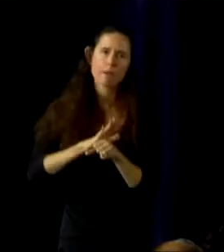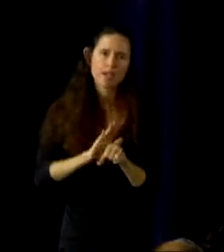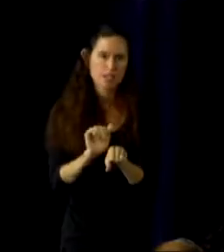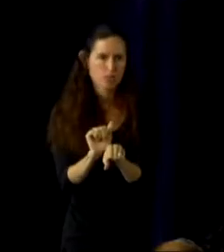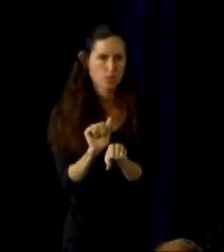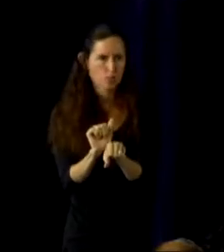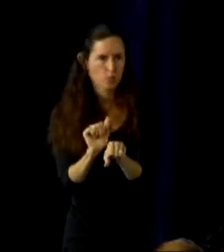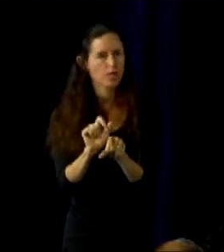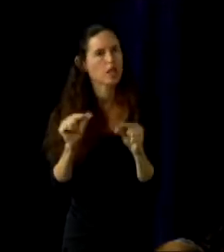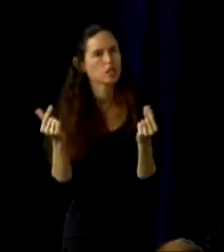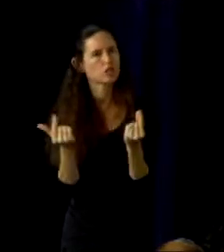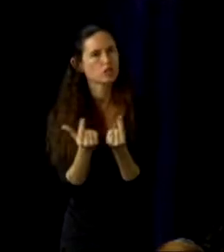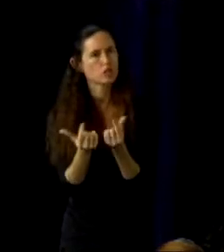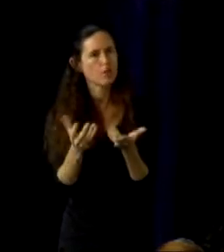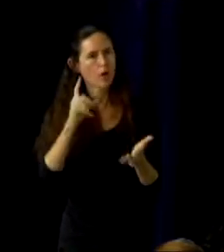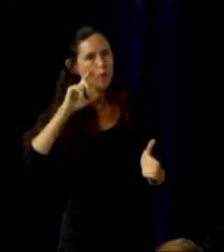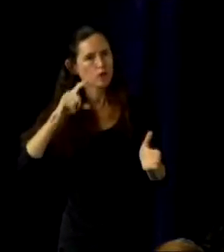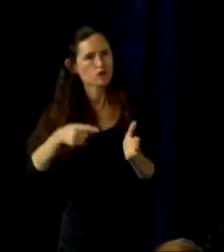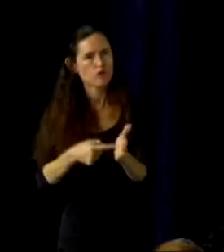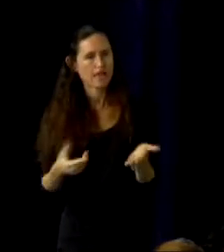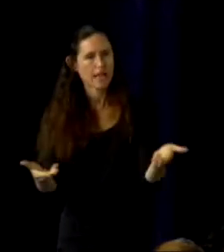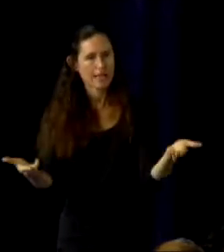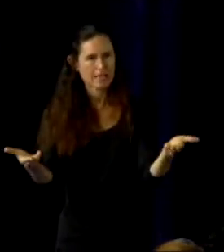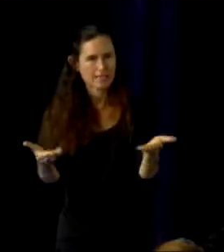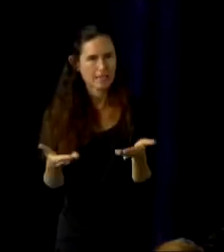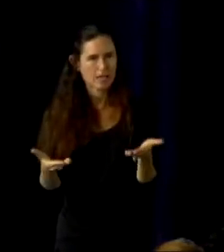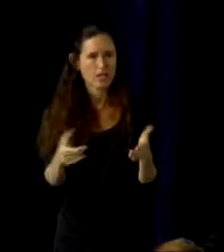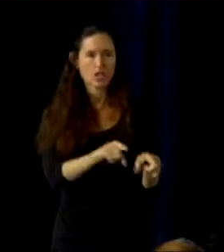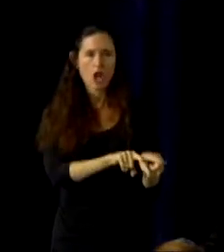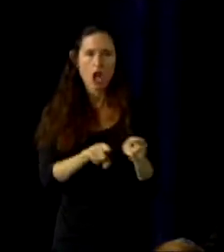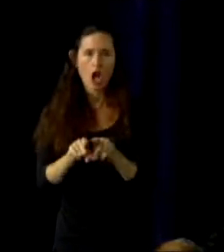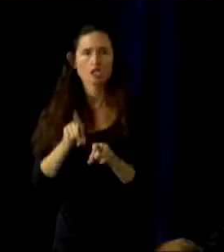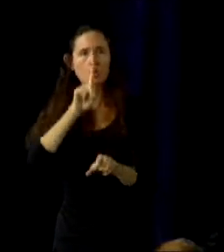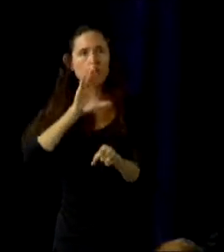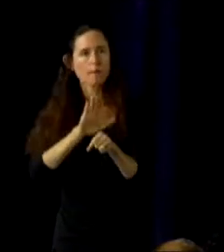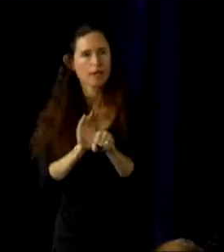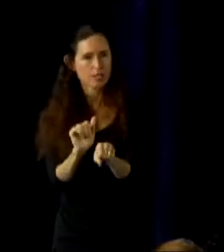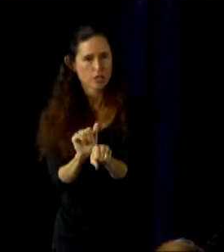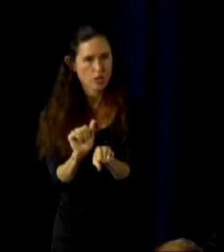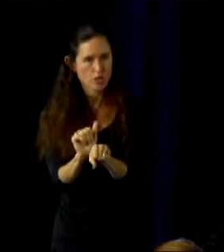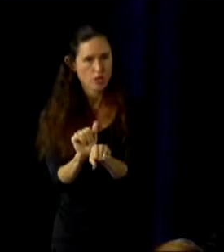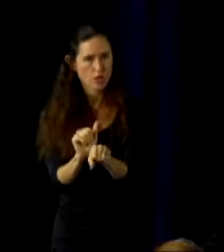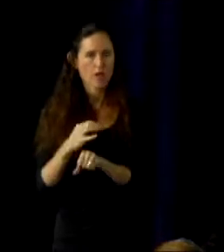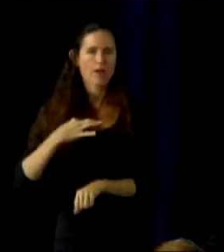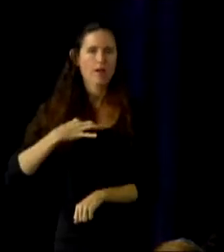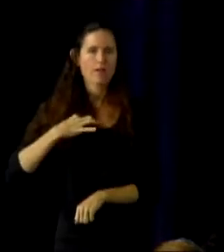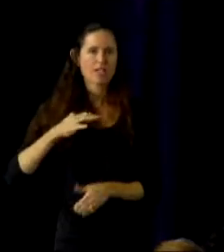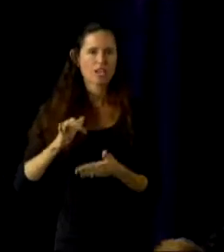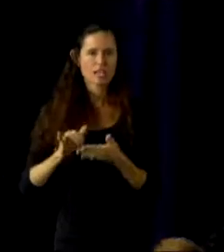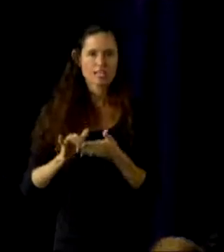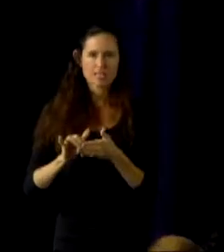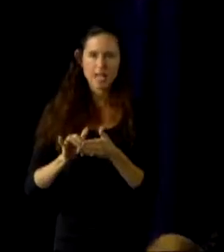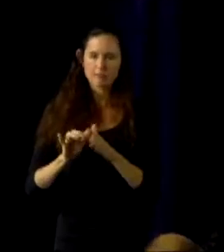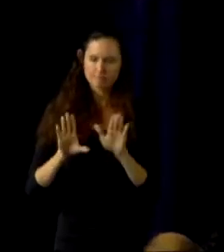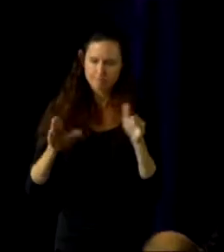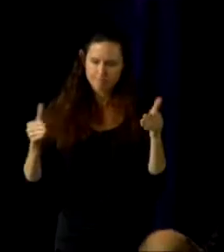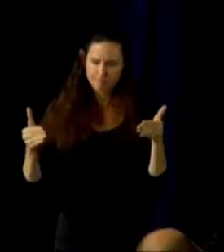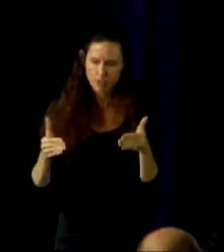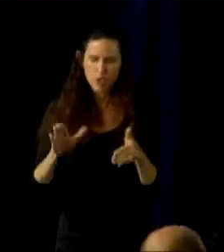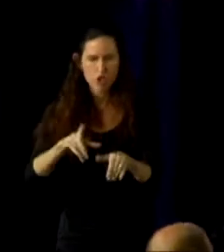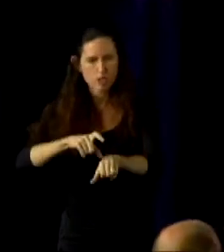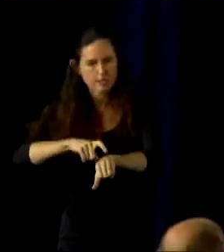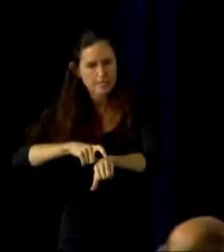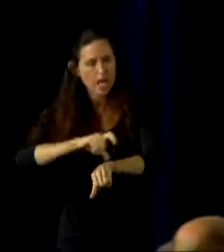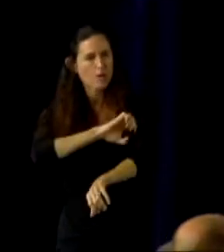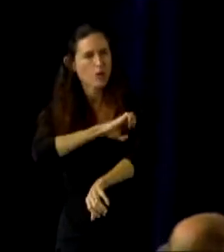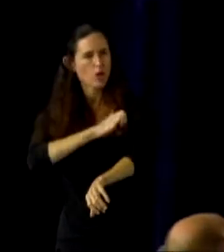And there's a group I want to recognize now up front here who are also committed to this work. Volunteers who give their time and their energy and their